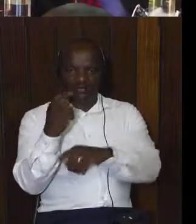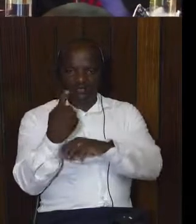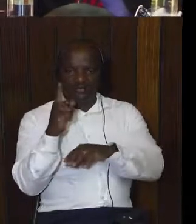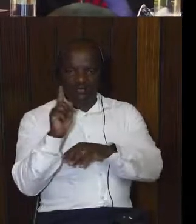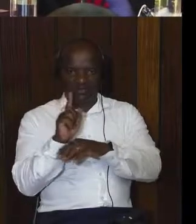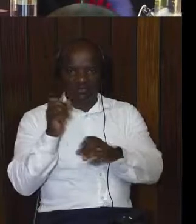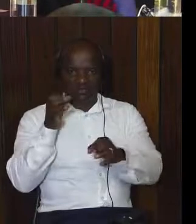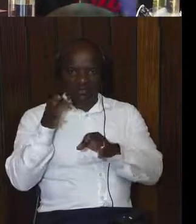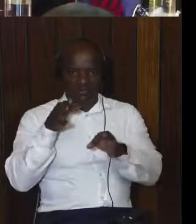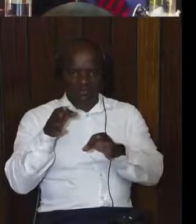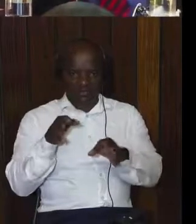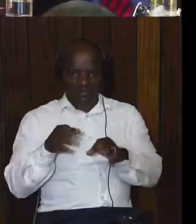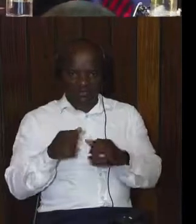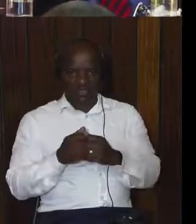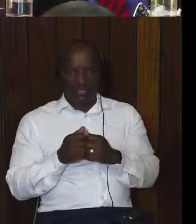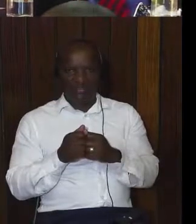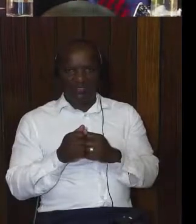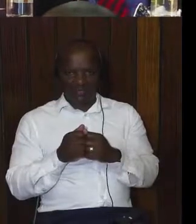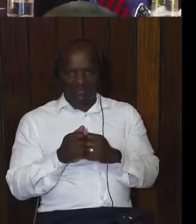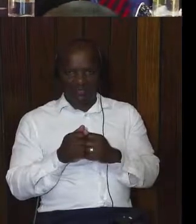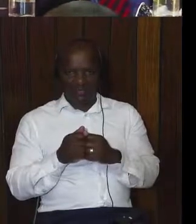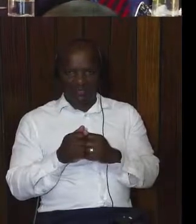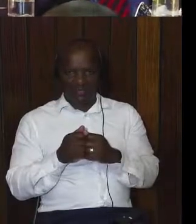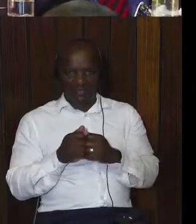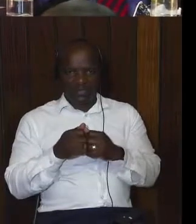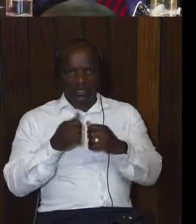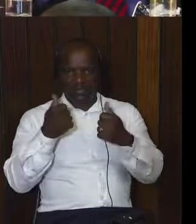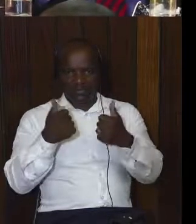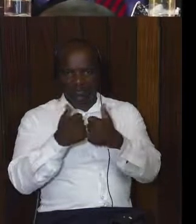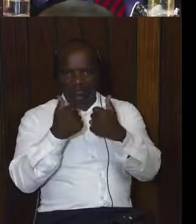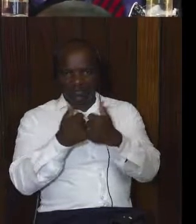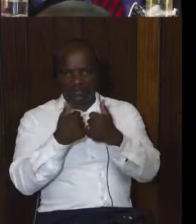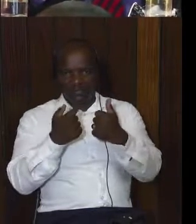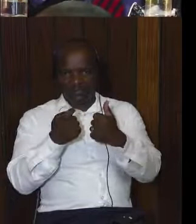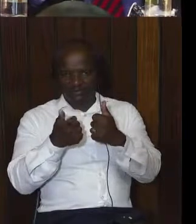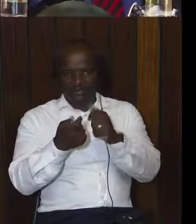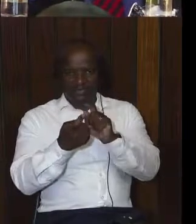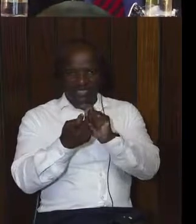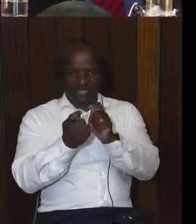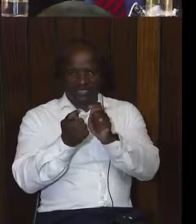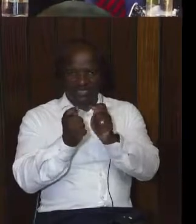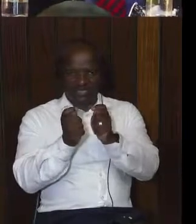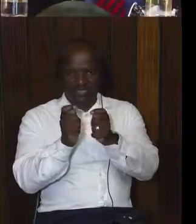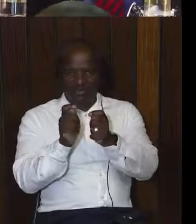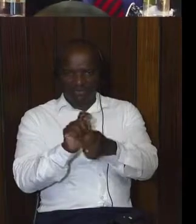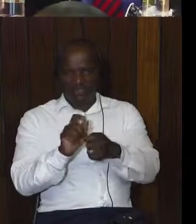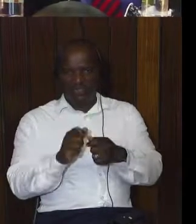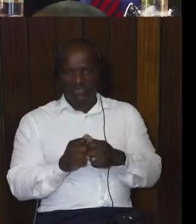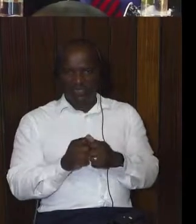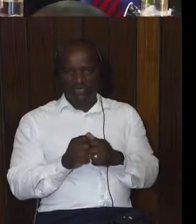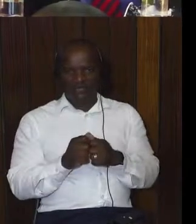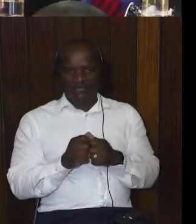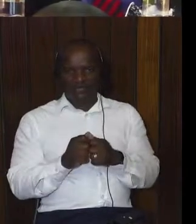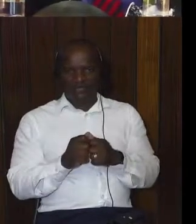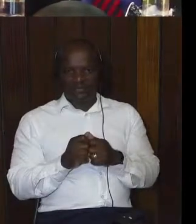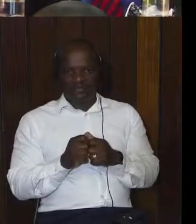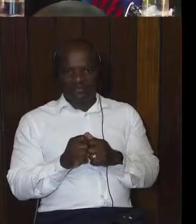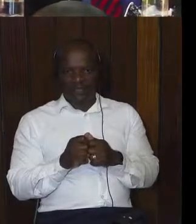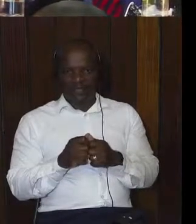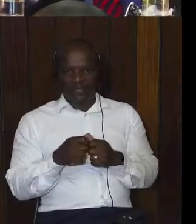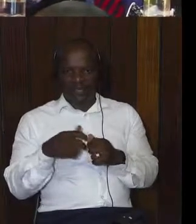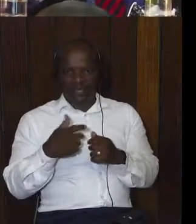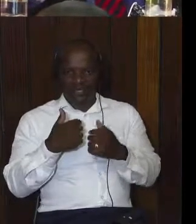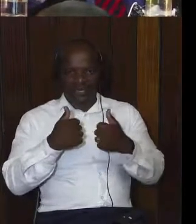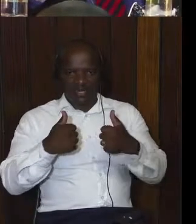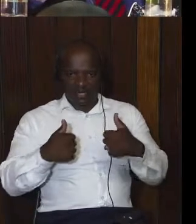the major issue is that there is a minimal adjustment to the budget, and it has not